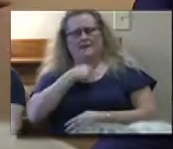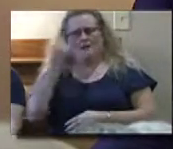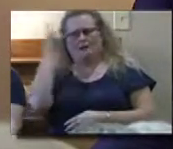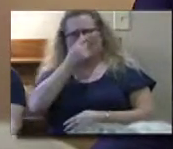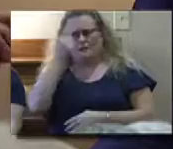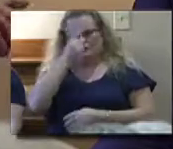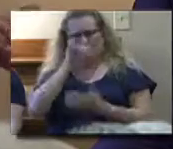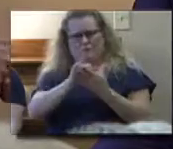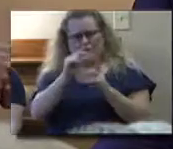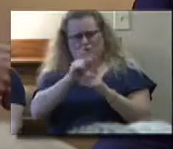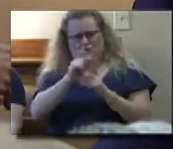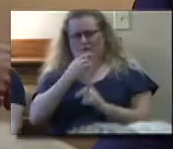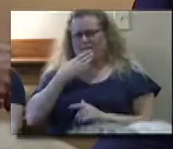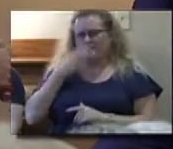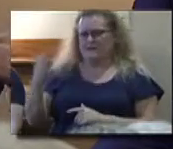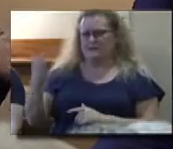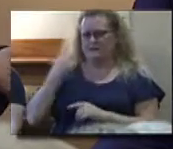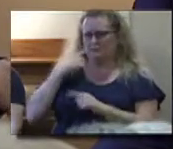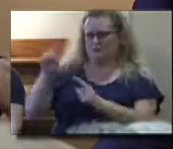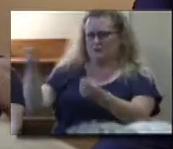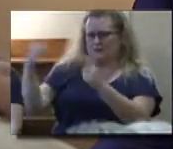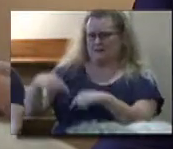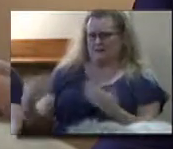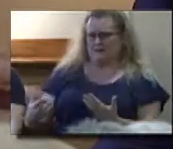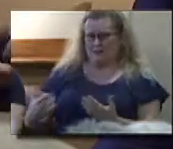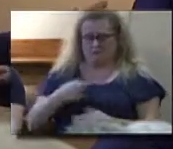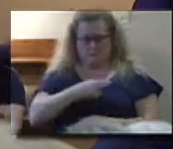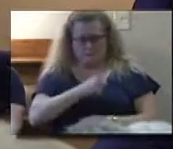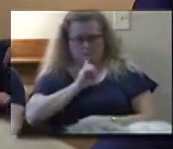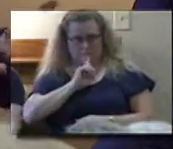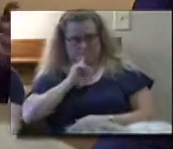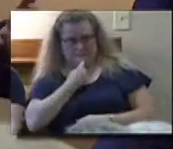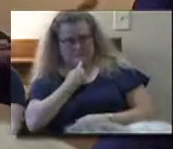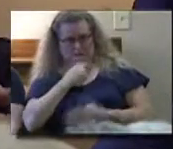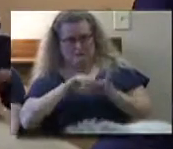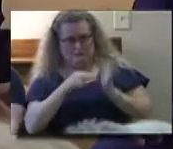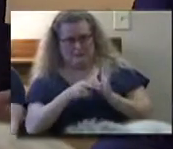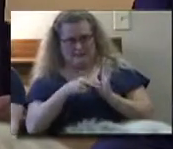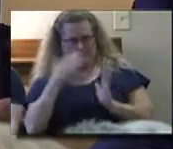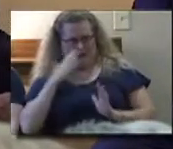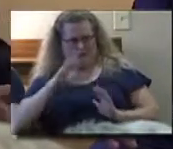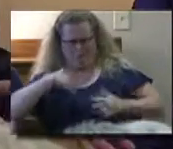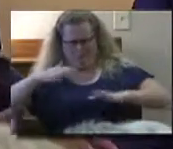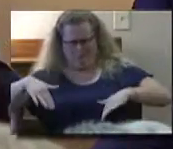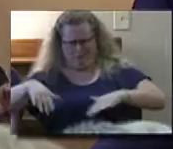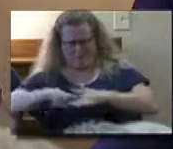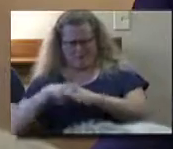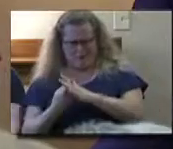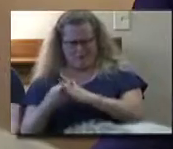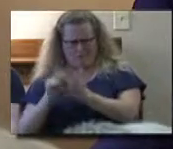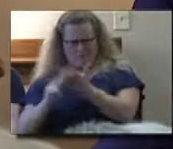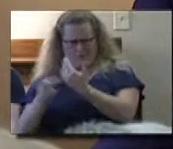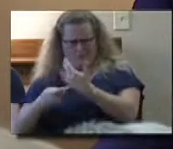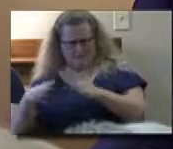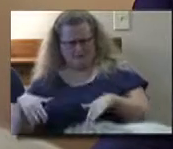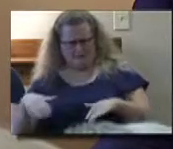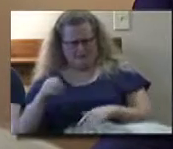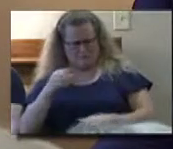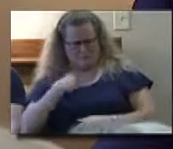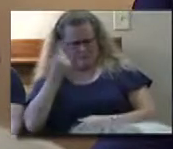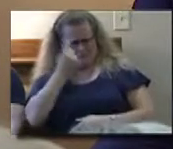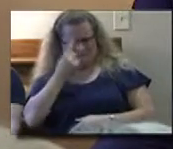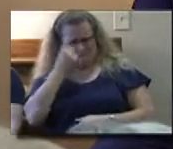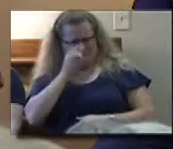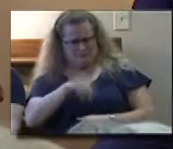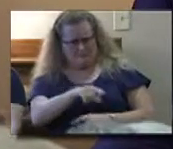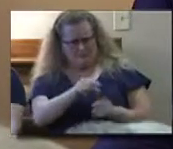those words, thanks for coming here, how serious are they? I haven't really started the program with them, so I'm a little worried about those words.